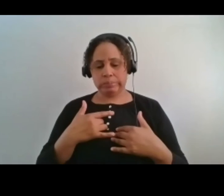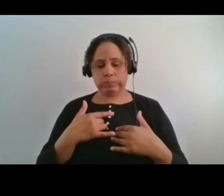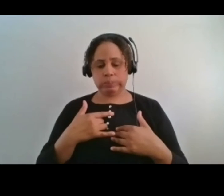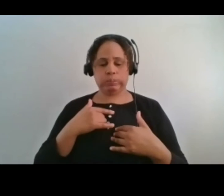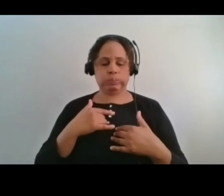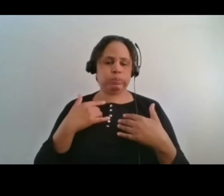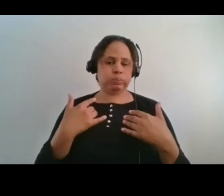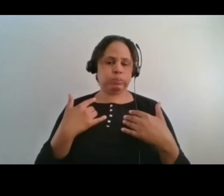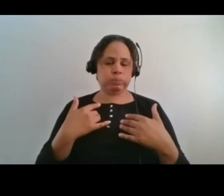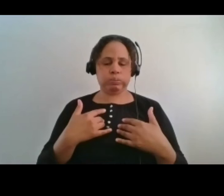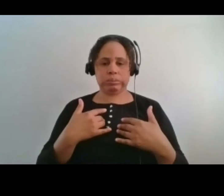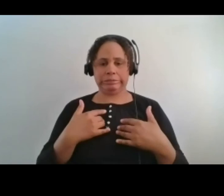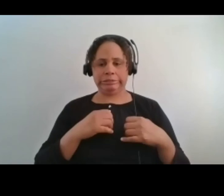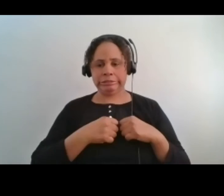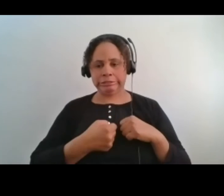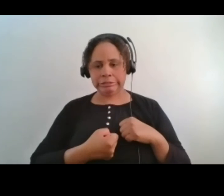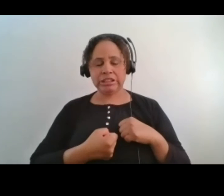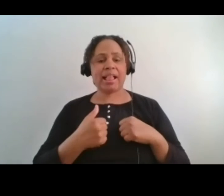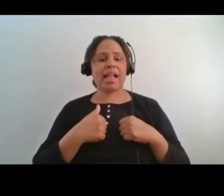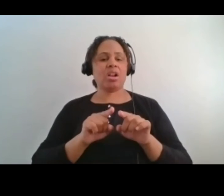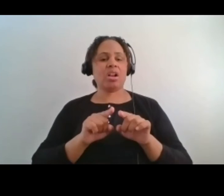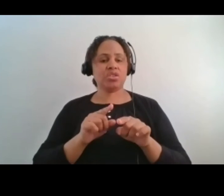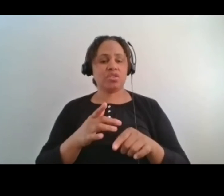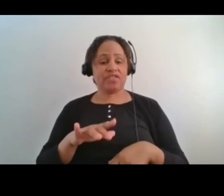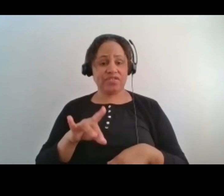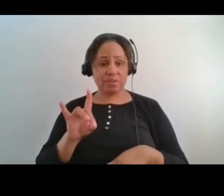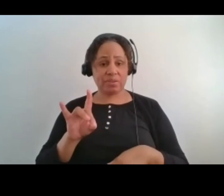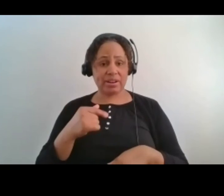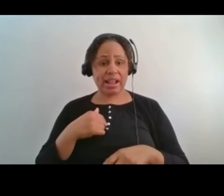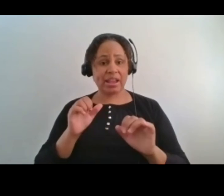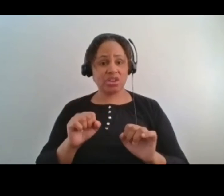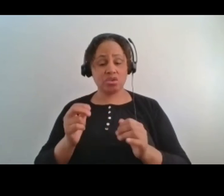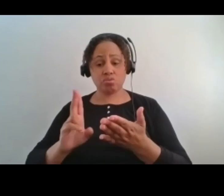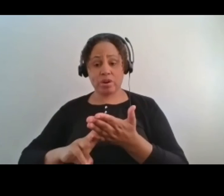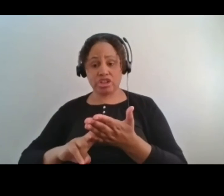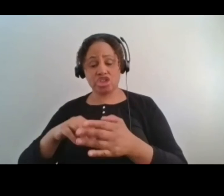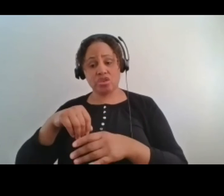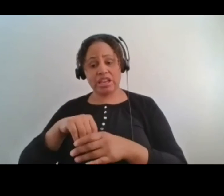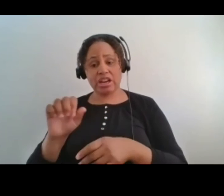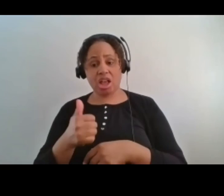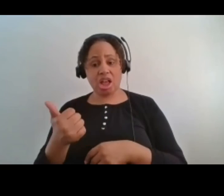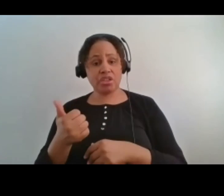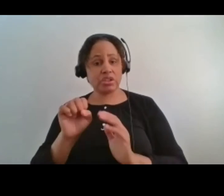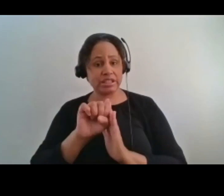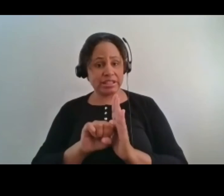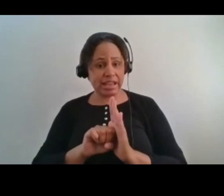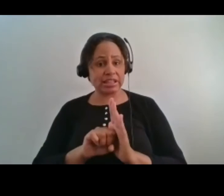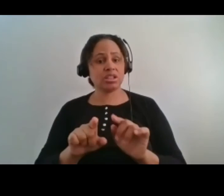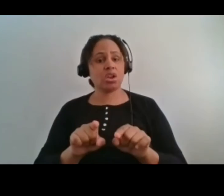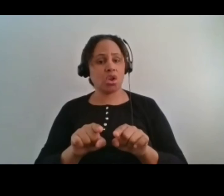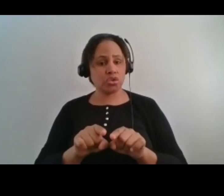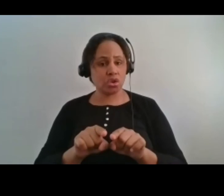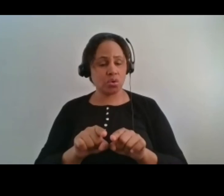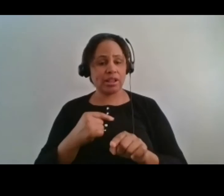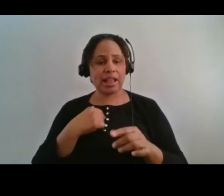So I also found out that I could register at other states also. So I decided to go to